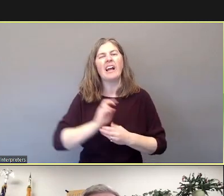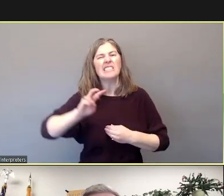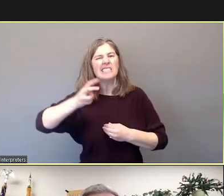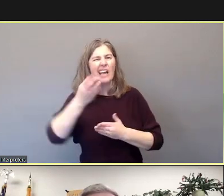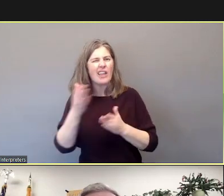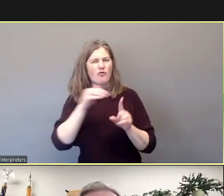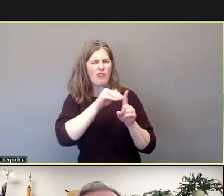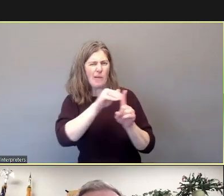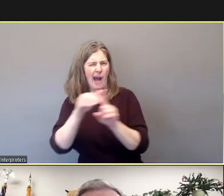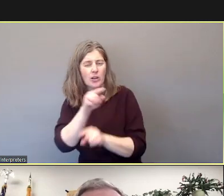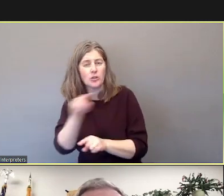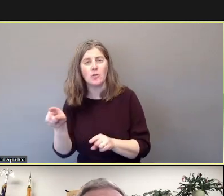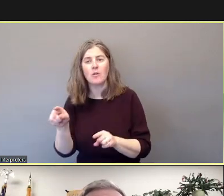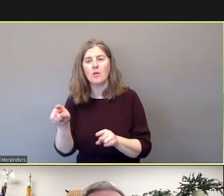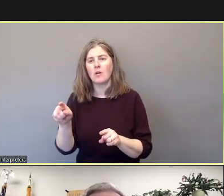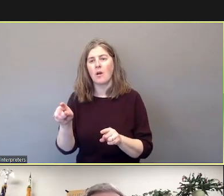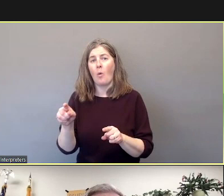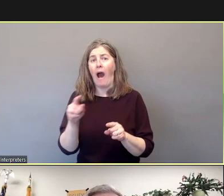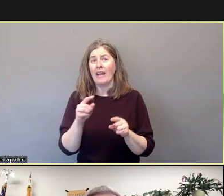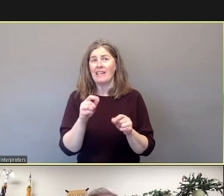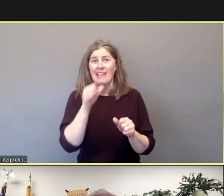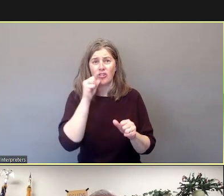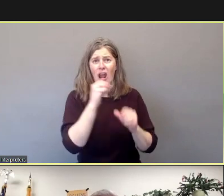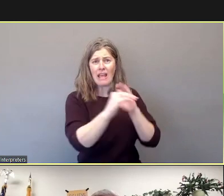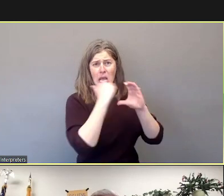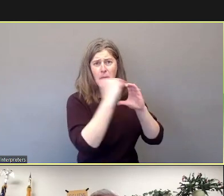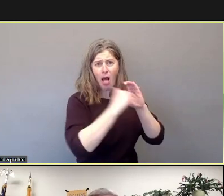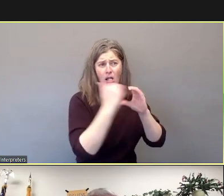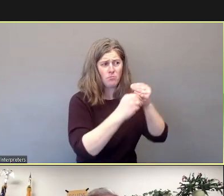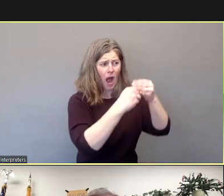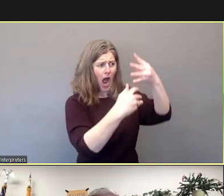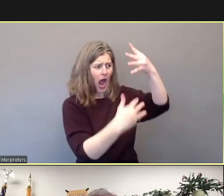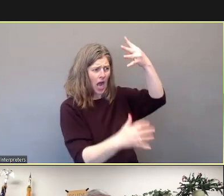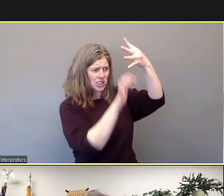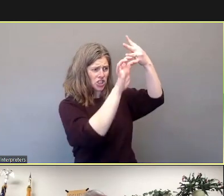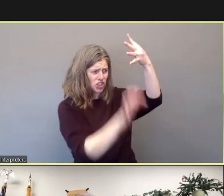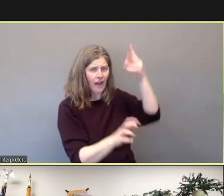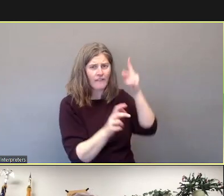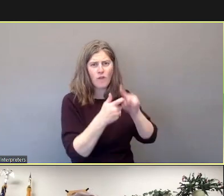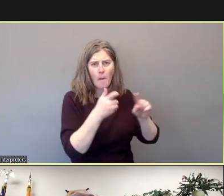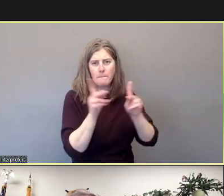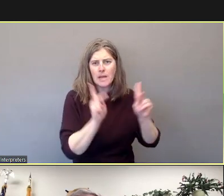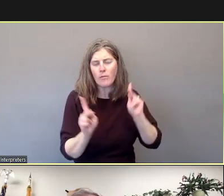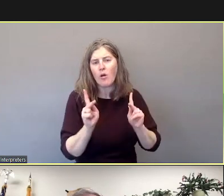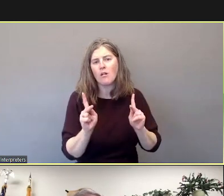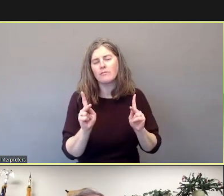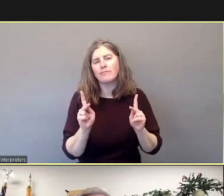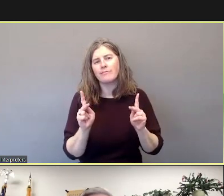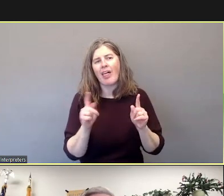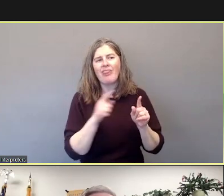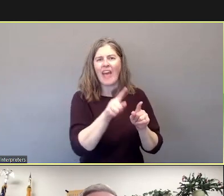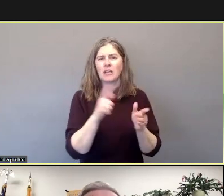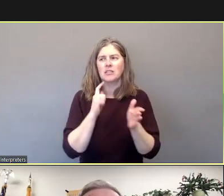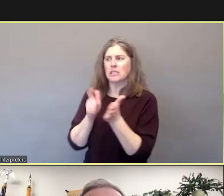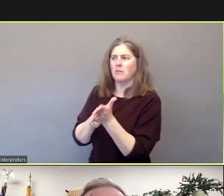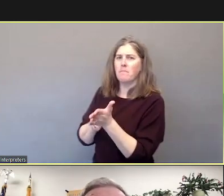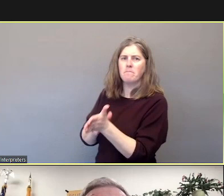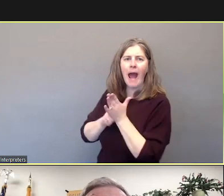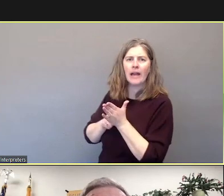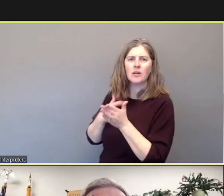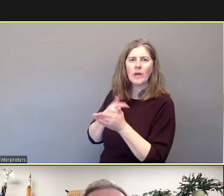remind people is, while I got a ton of emails yesterday from people and essentially demanding an end to the